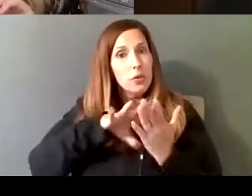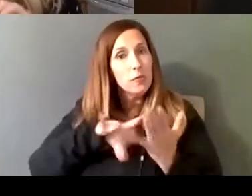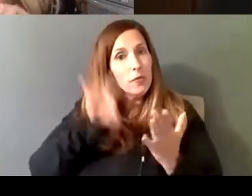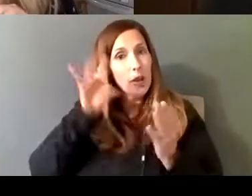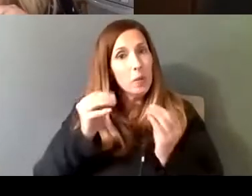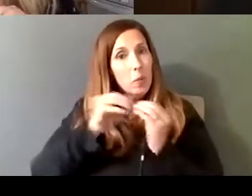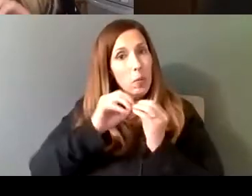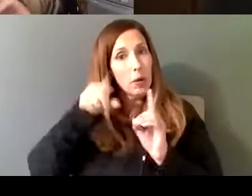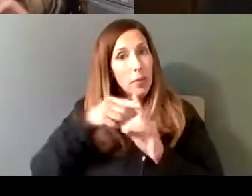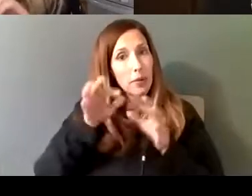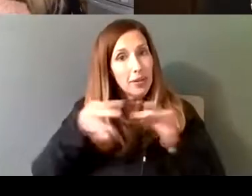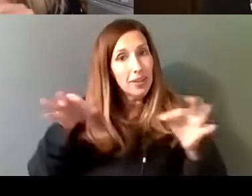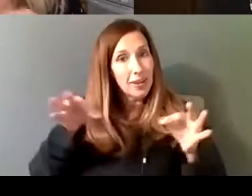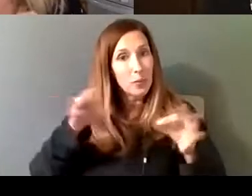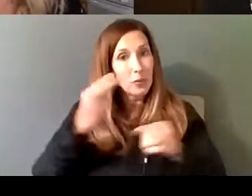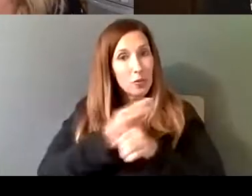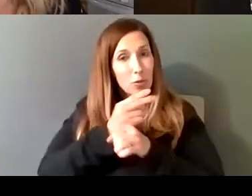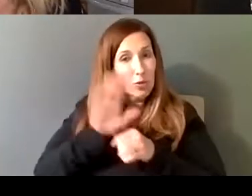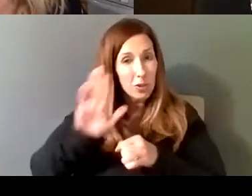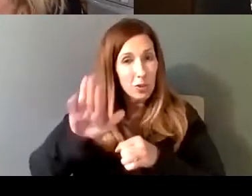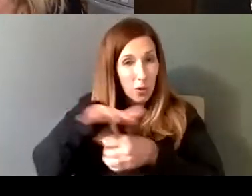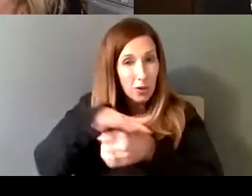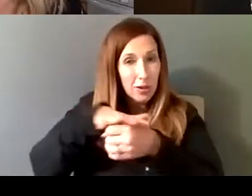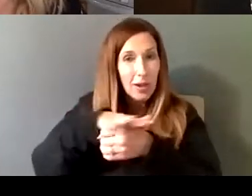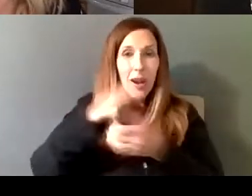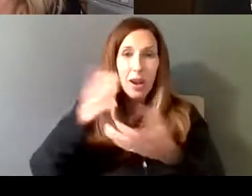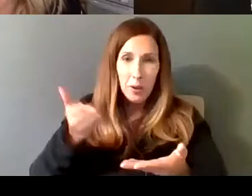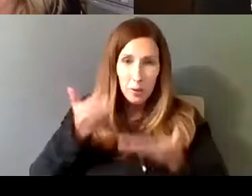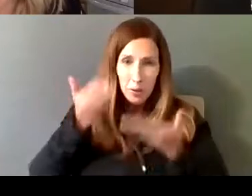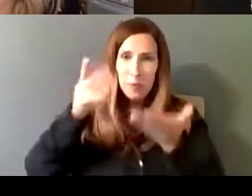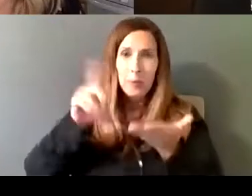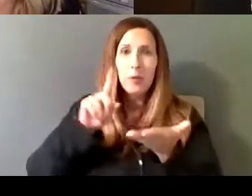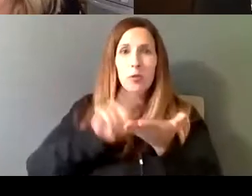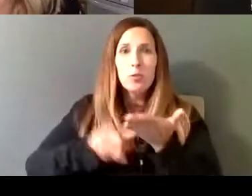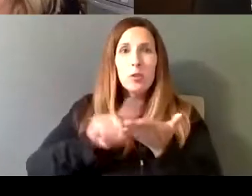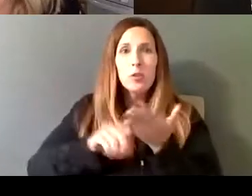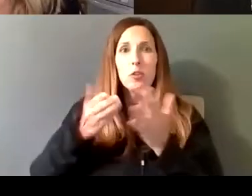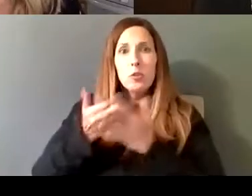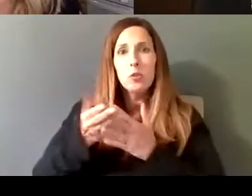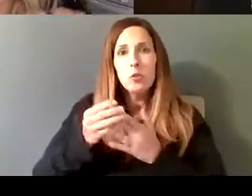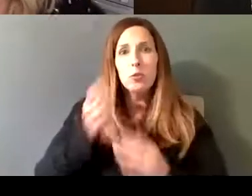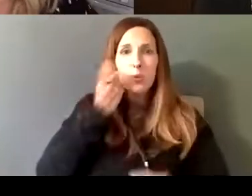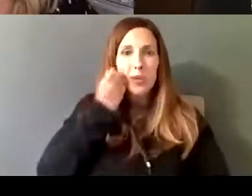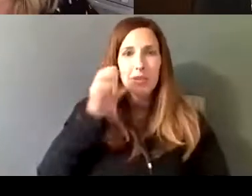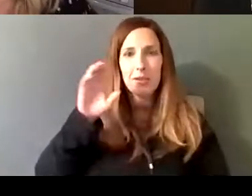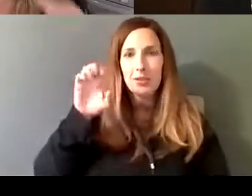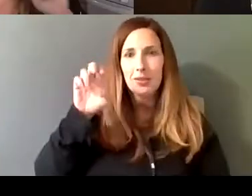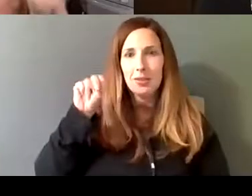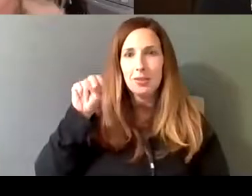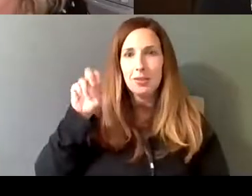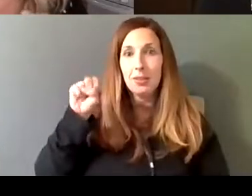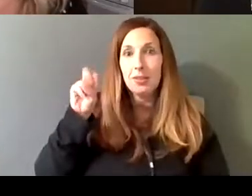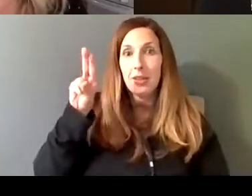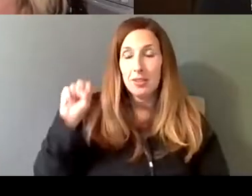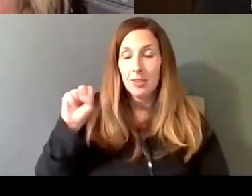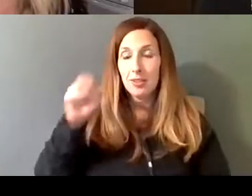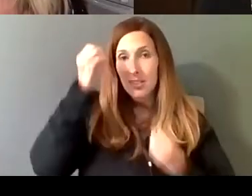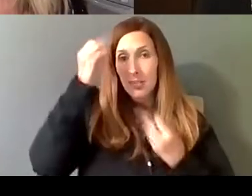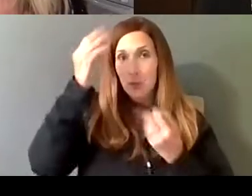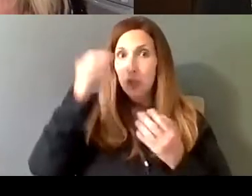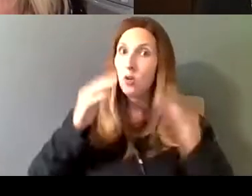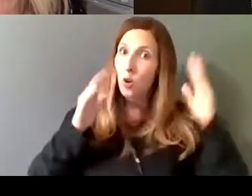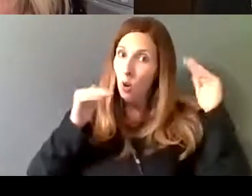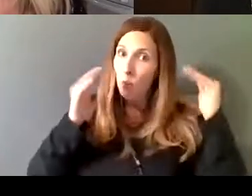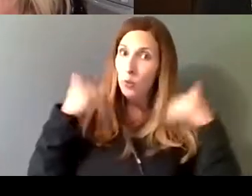in your own region, I suggest doing some research through recent census information, which hopefully will have some great updated